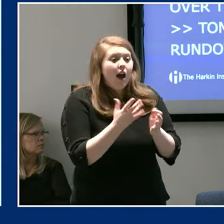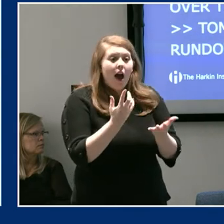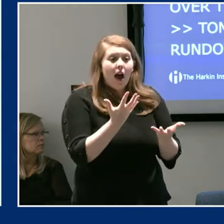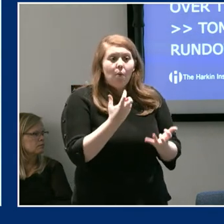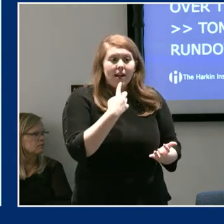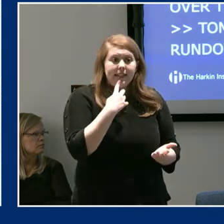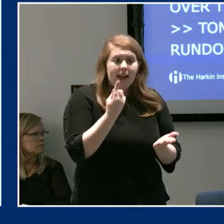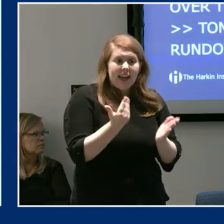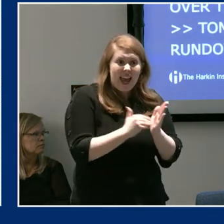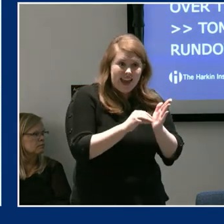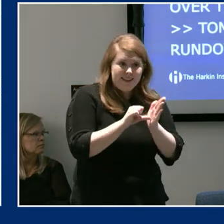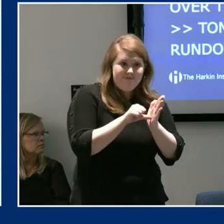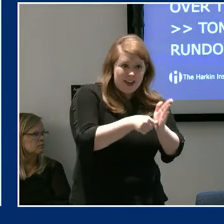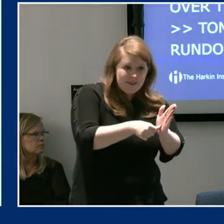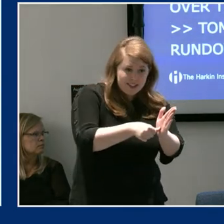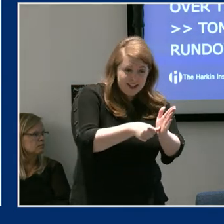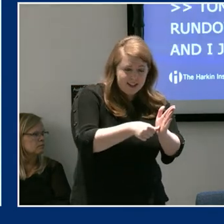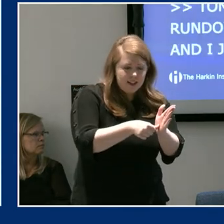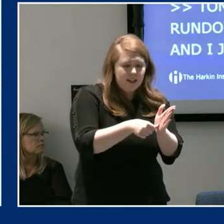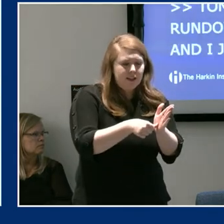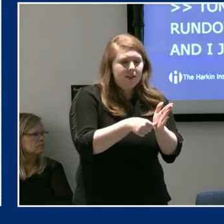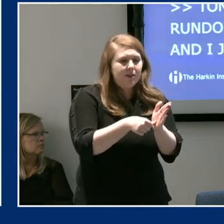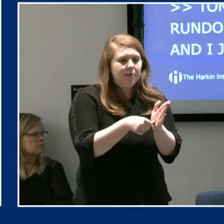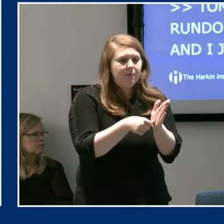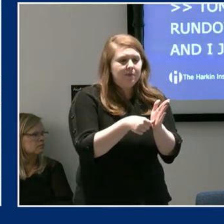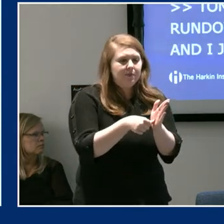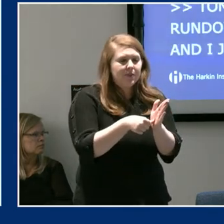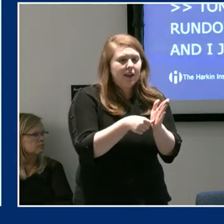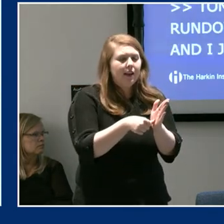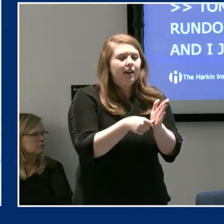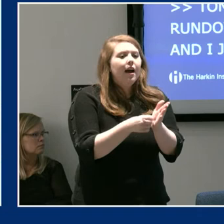for emphasis' sake that